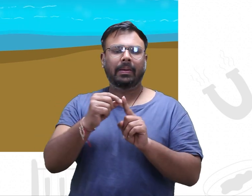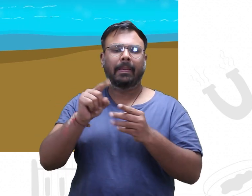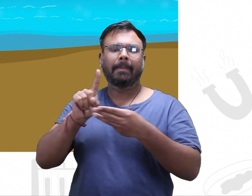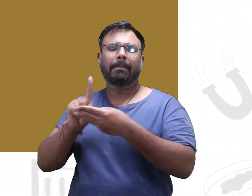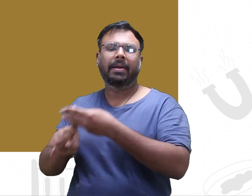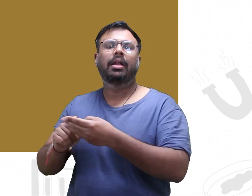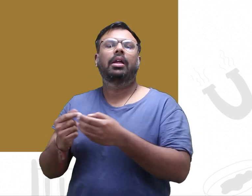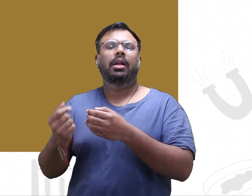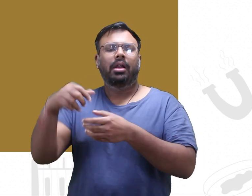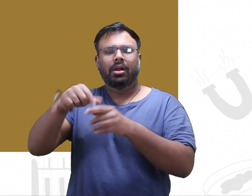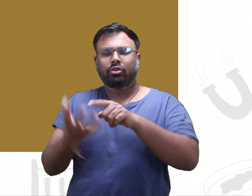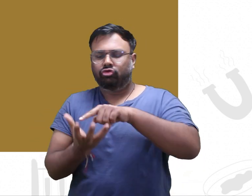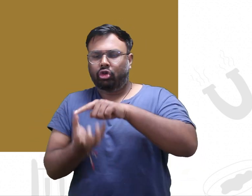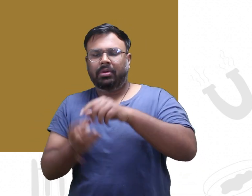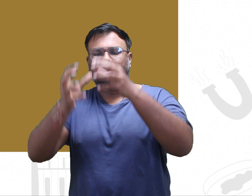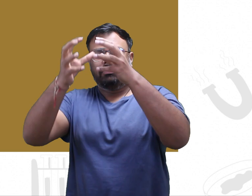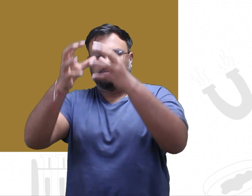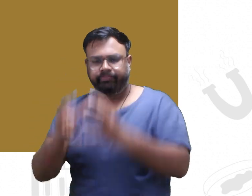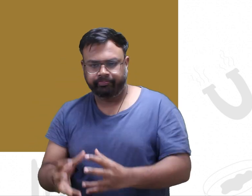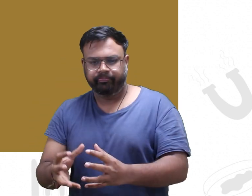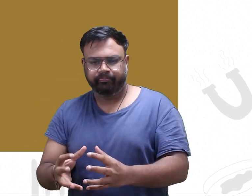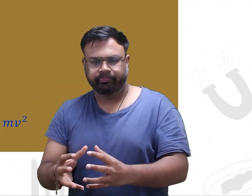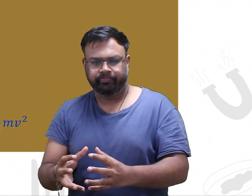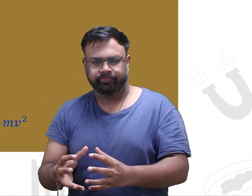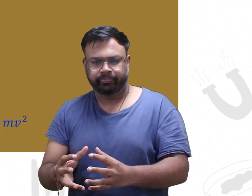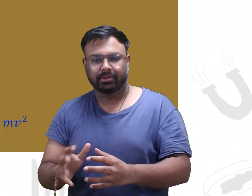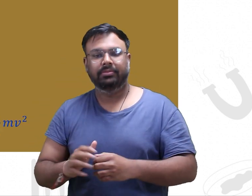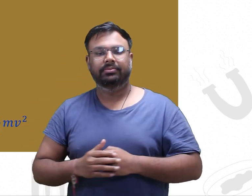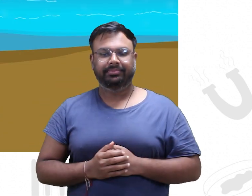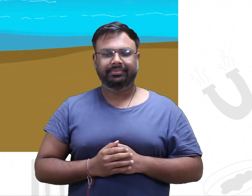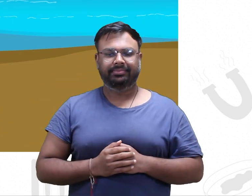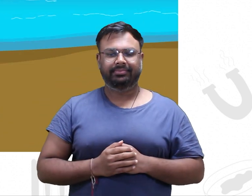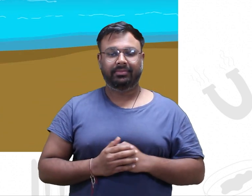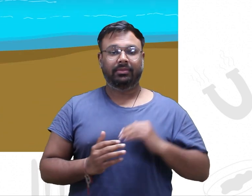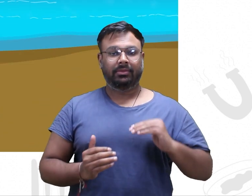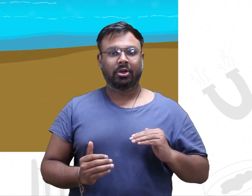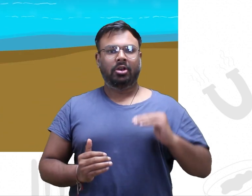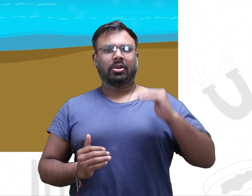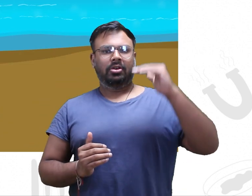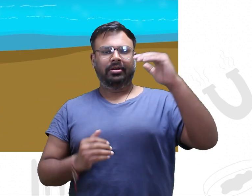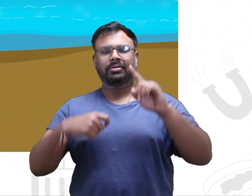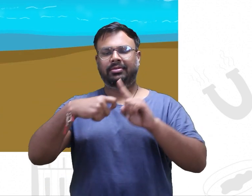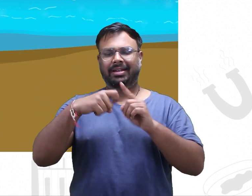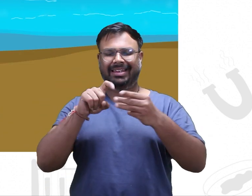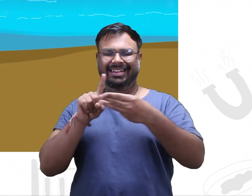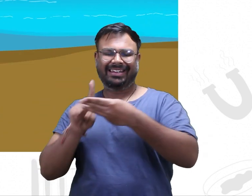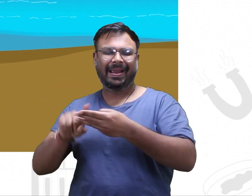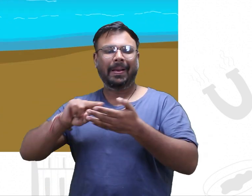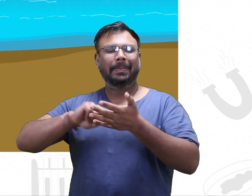When released, only gravity acts on it, so the ball is accelerated. That means its velocity